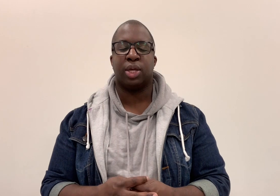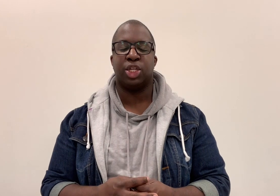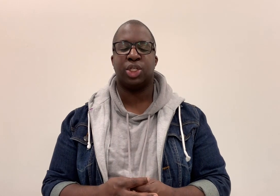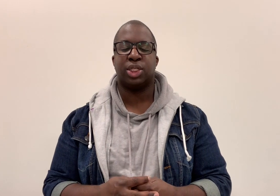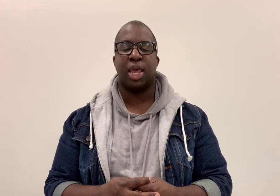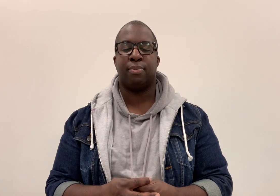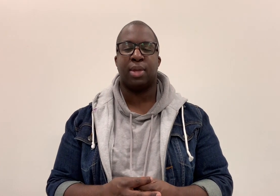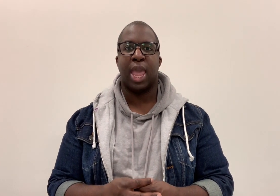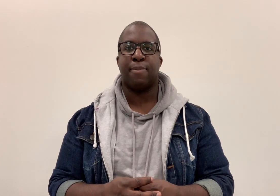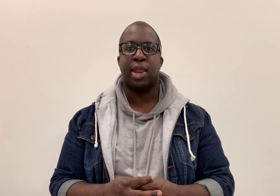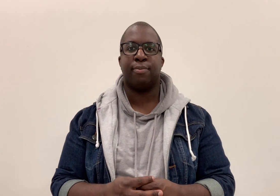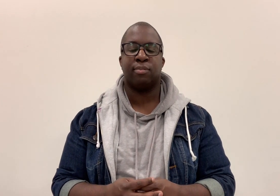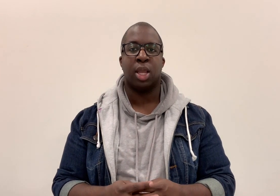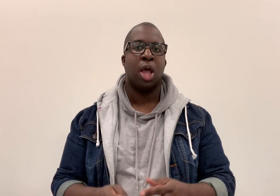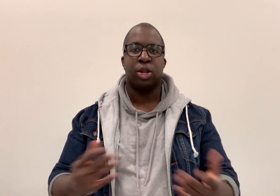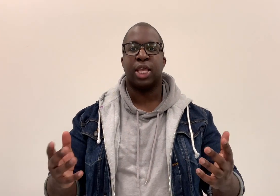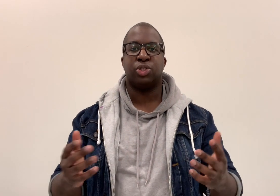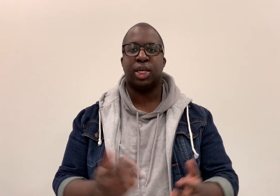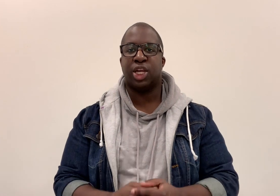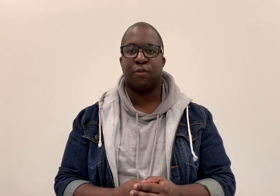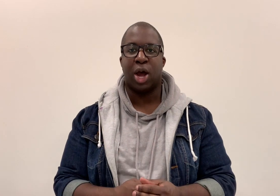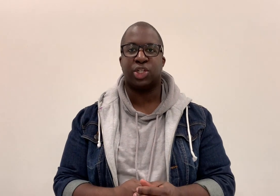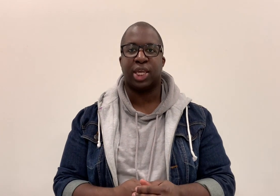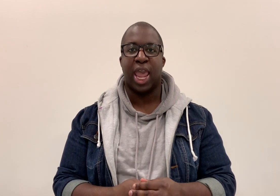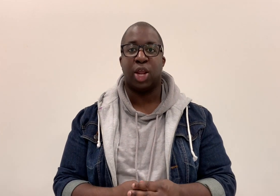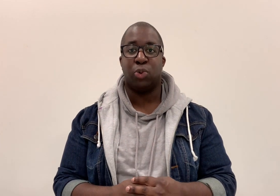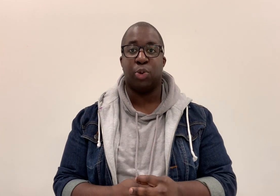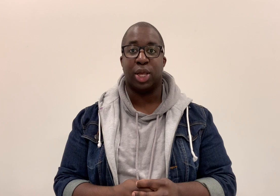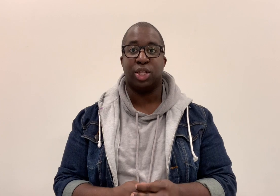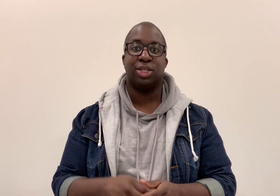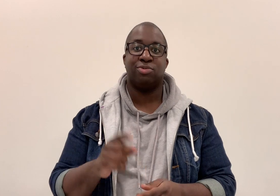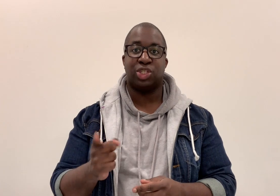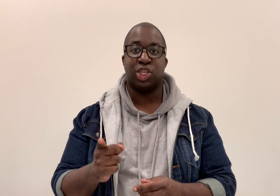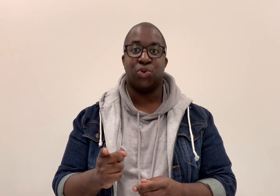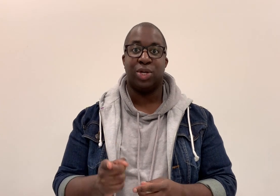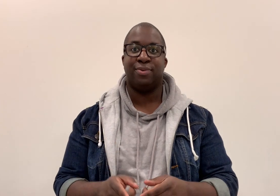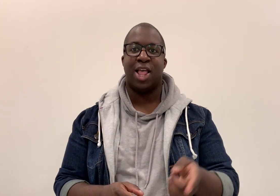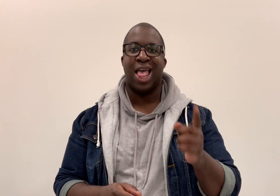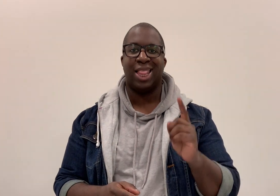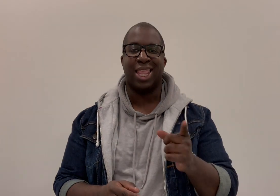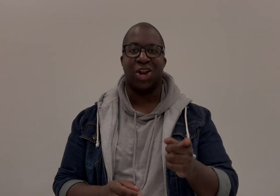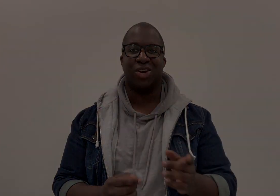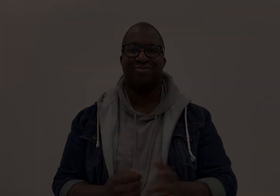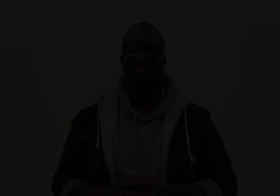them, Lord. In Jesus' name, amen. Thank you, CHA, for watching, and we will see you later.